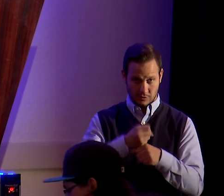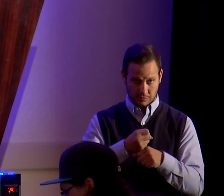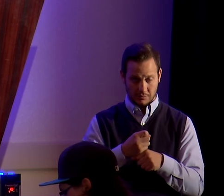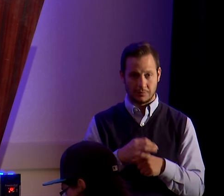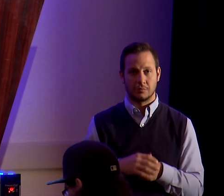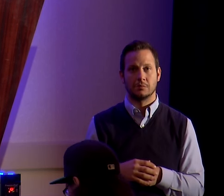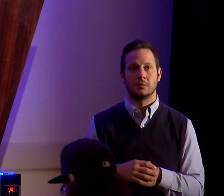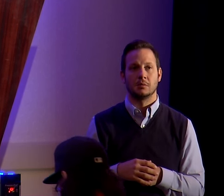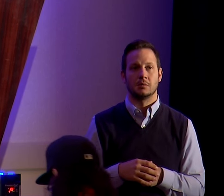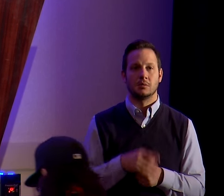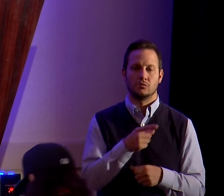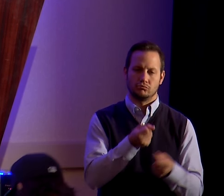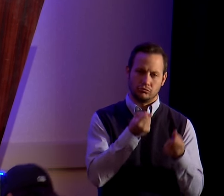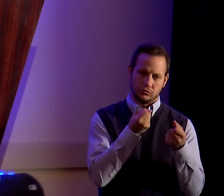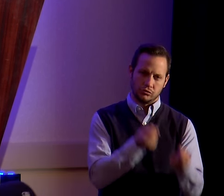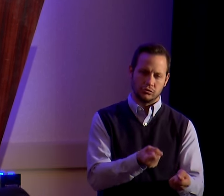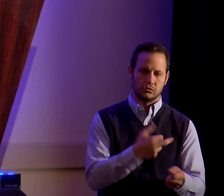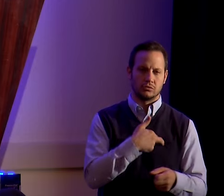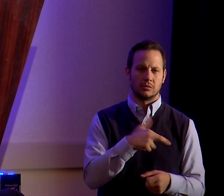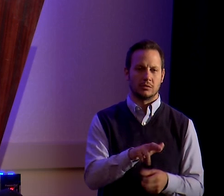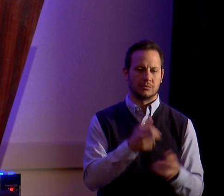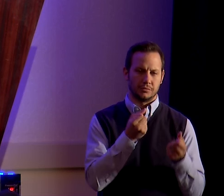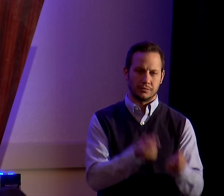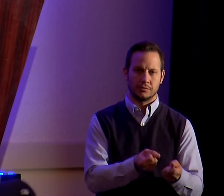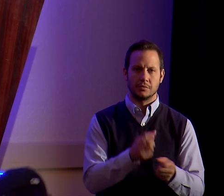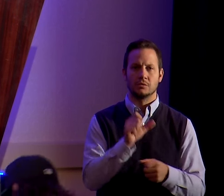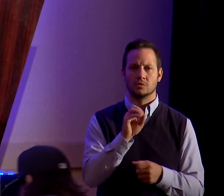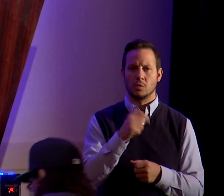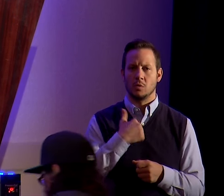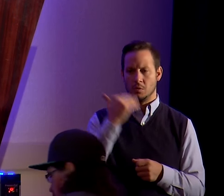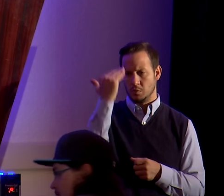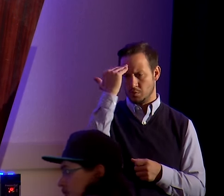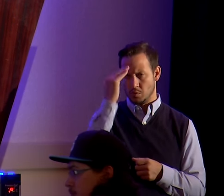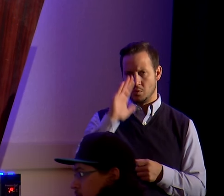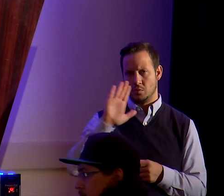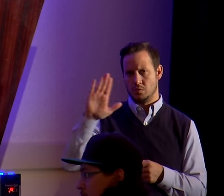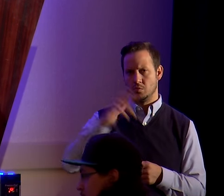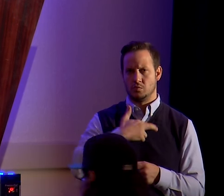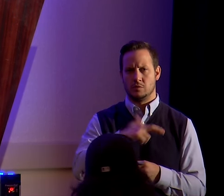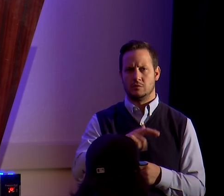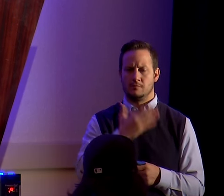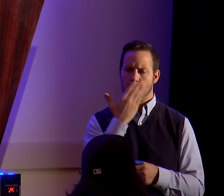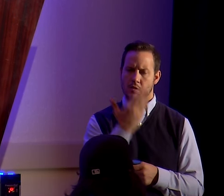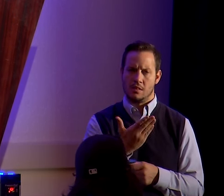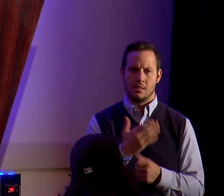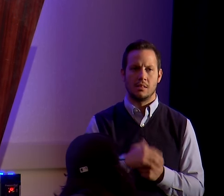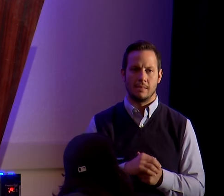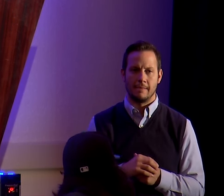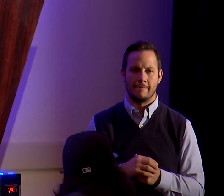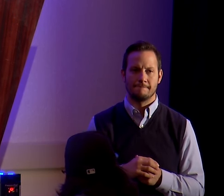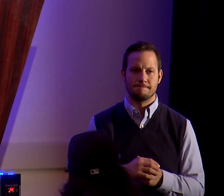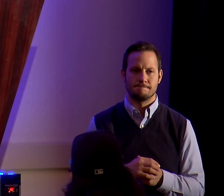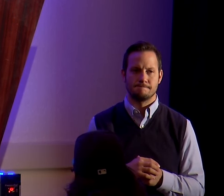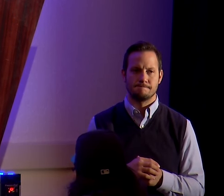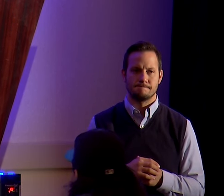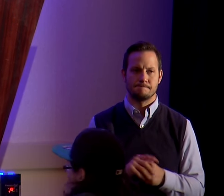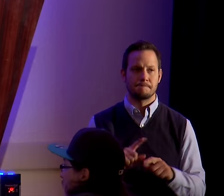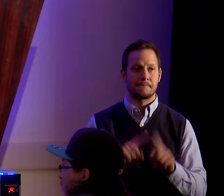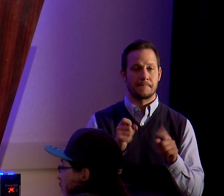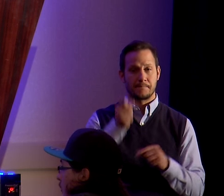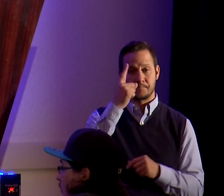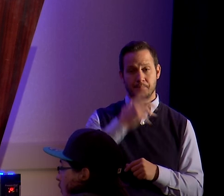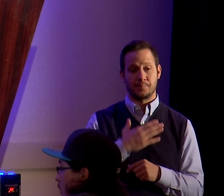steeped in religion. So I know the religion very well. In fact, but my